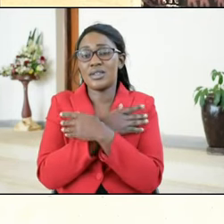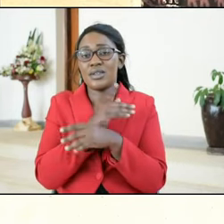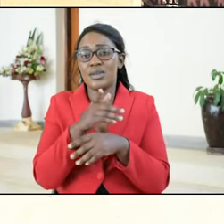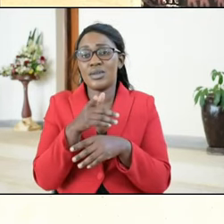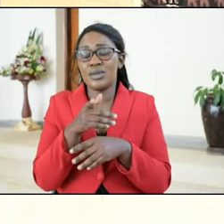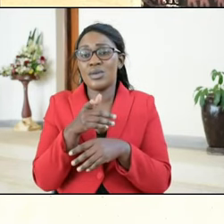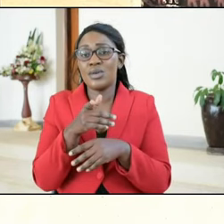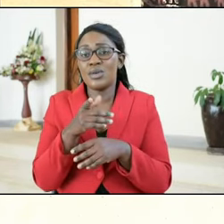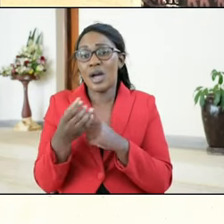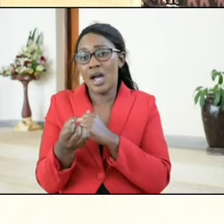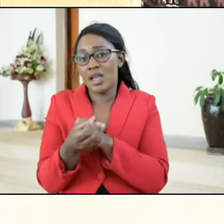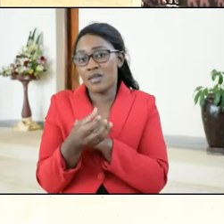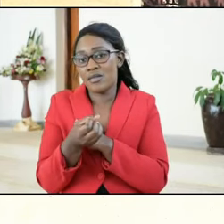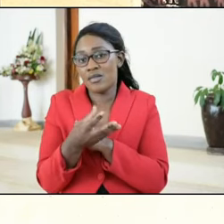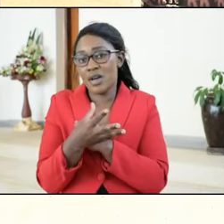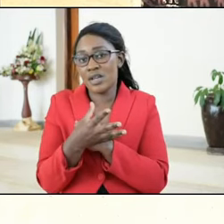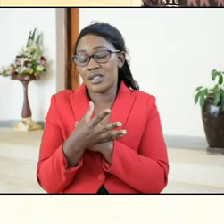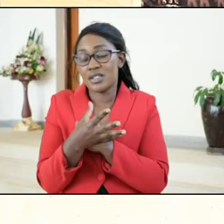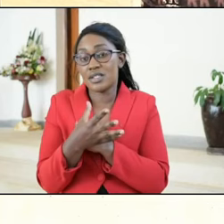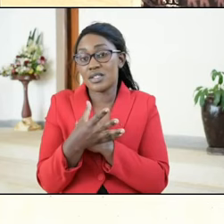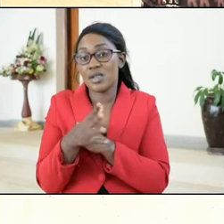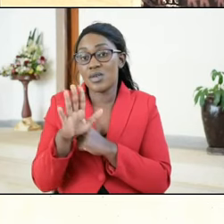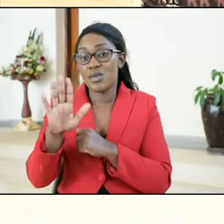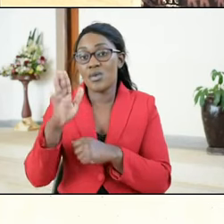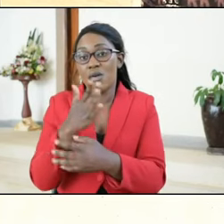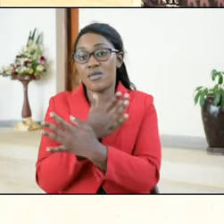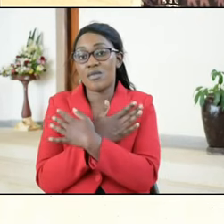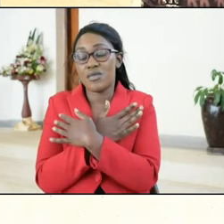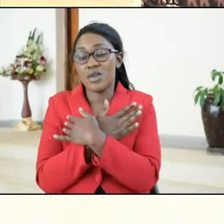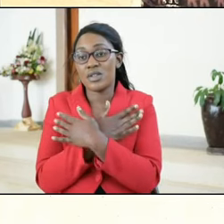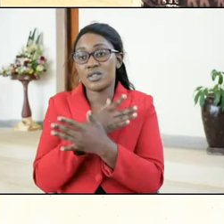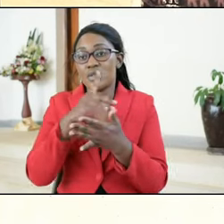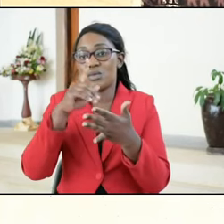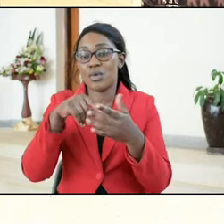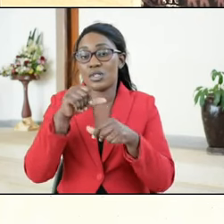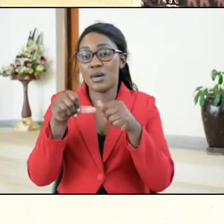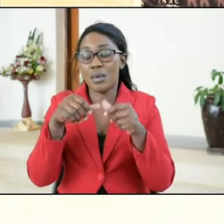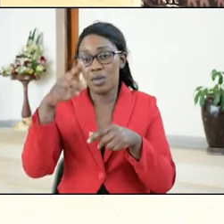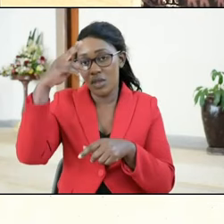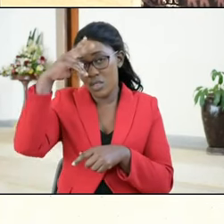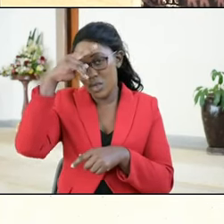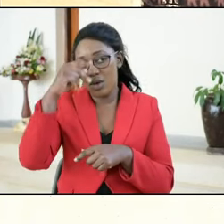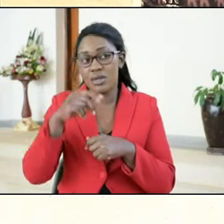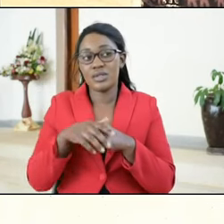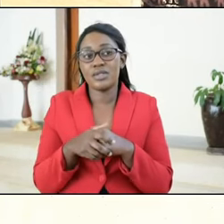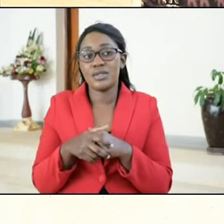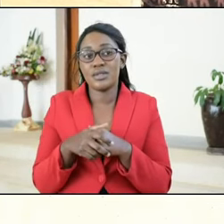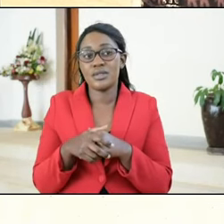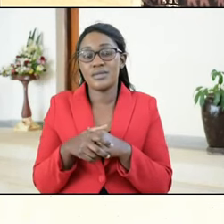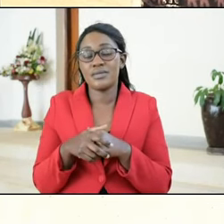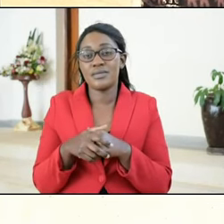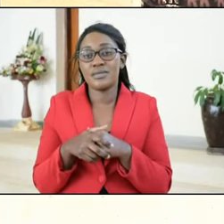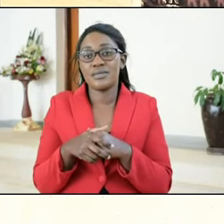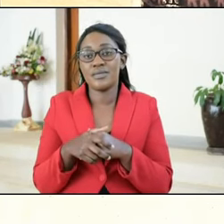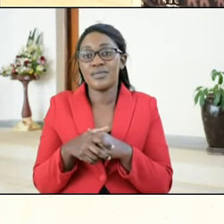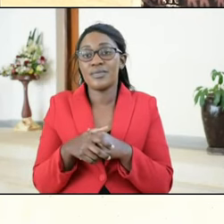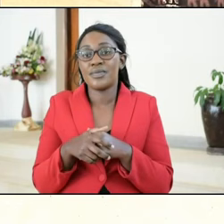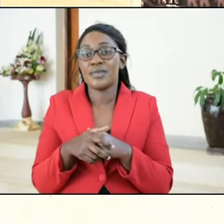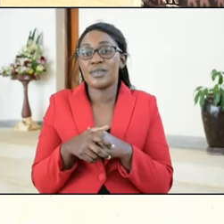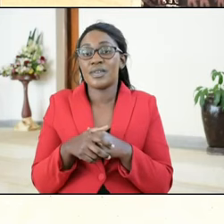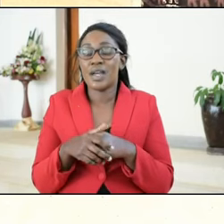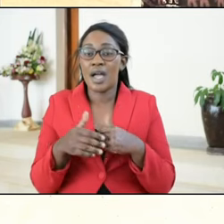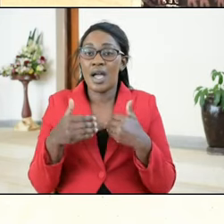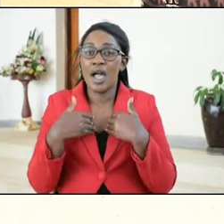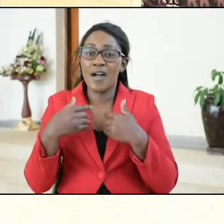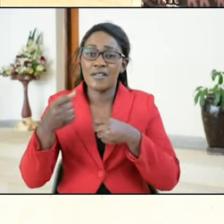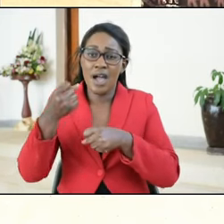on for their theology, for an authoritative platform to say, fine, there is